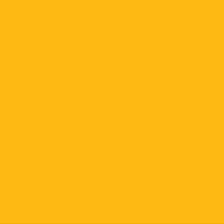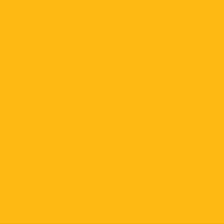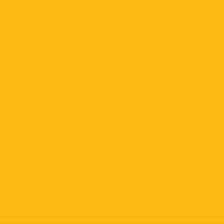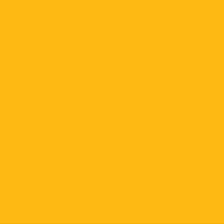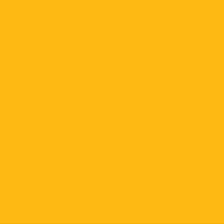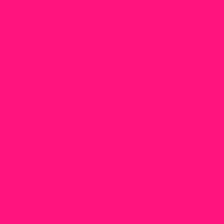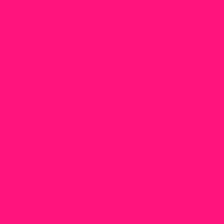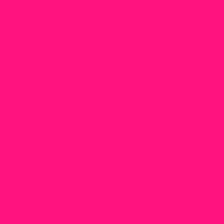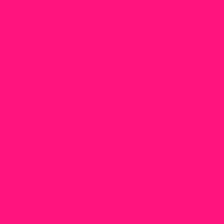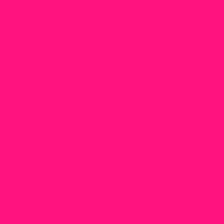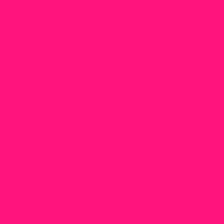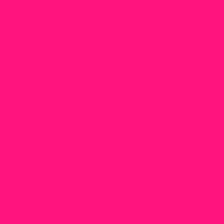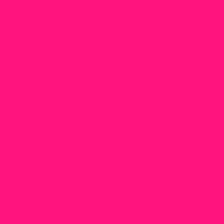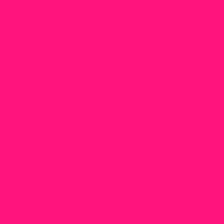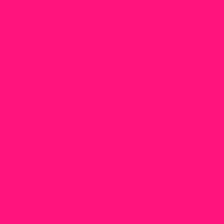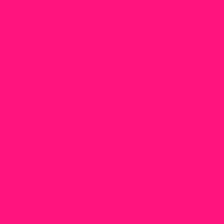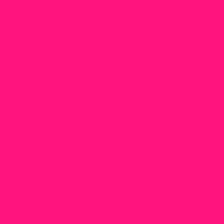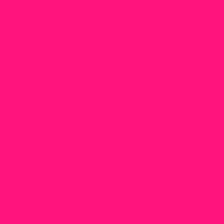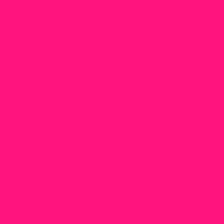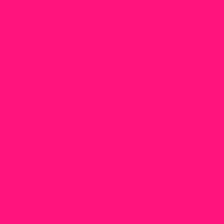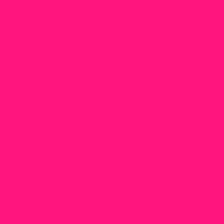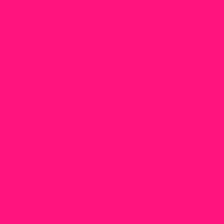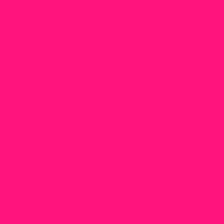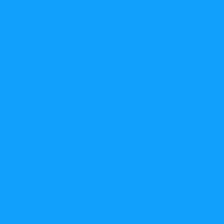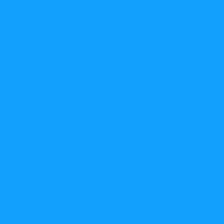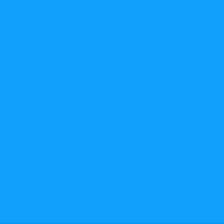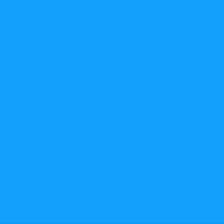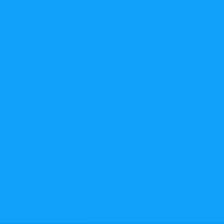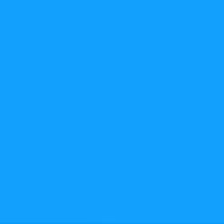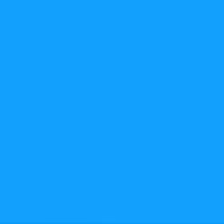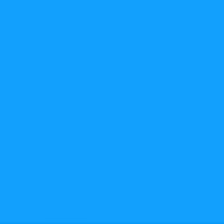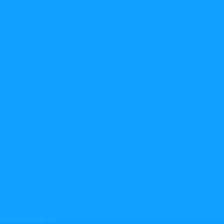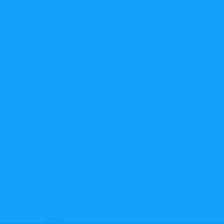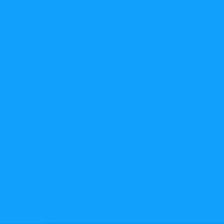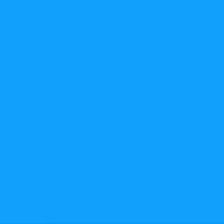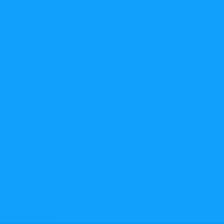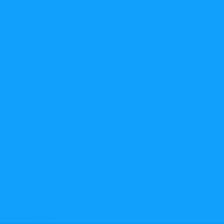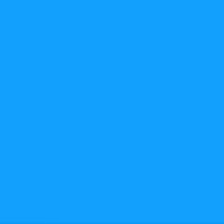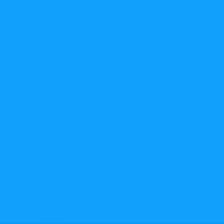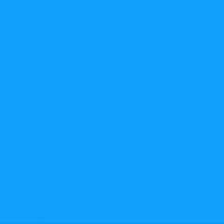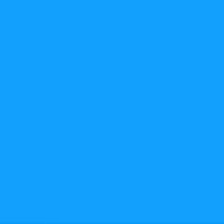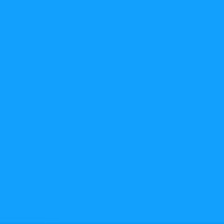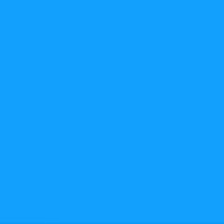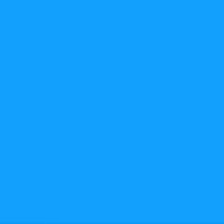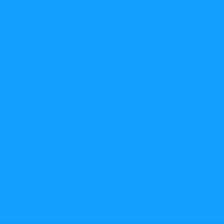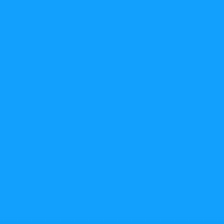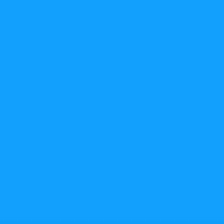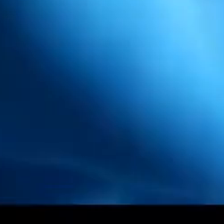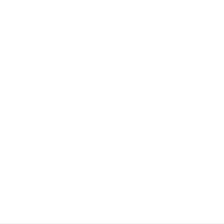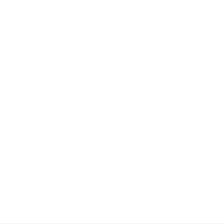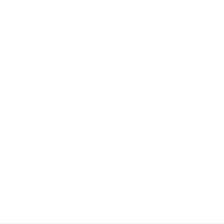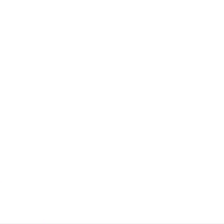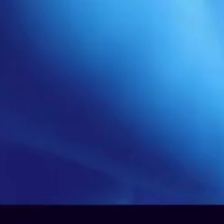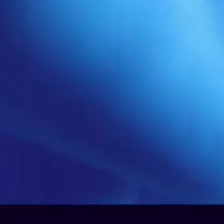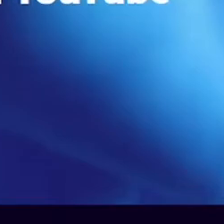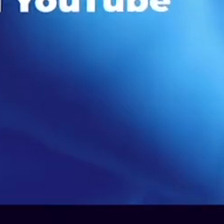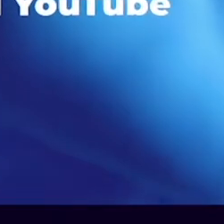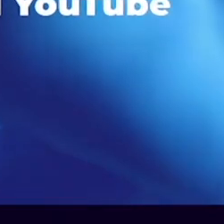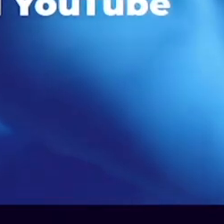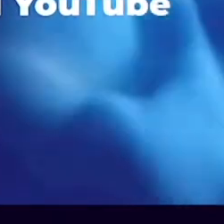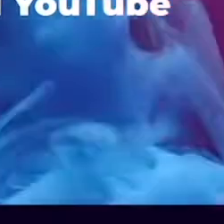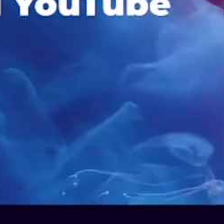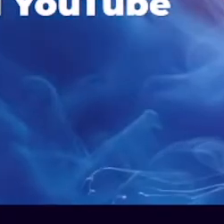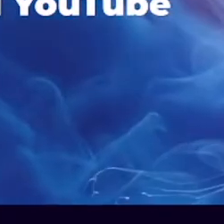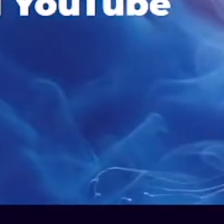to 12 years, at 9 a.m. for ages 5 and below, and 9:30 a.m. for children 6 to 9 years. On